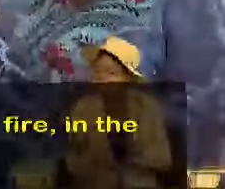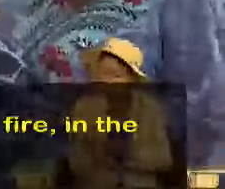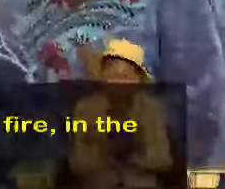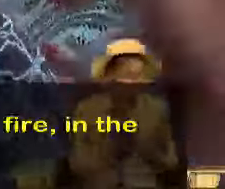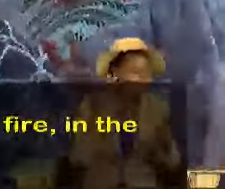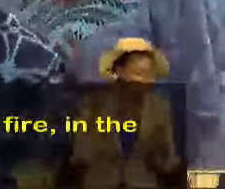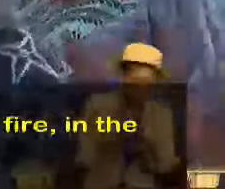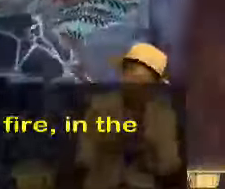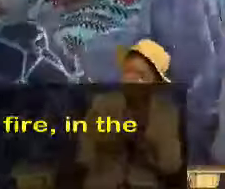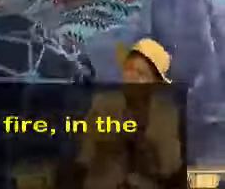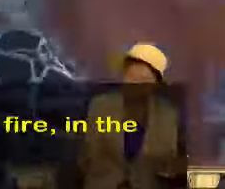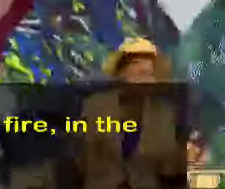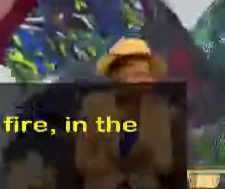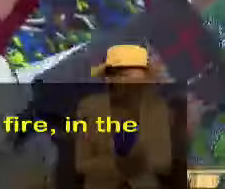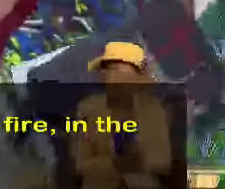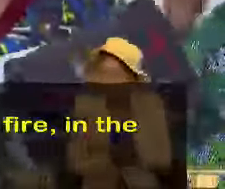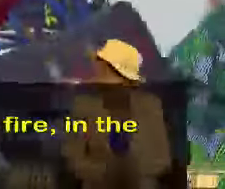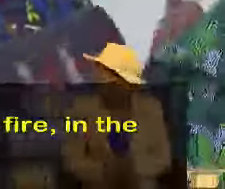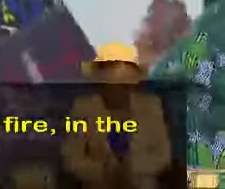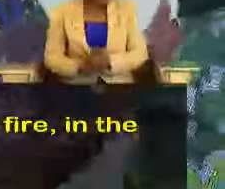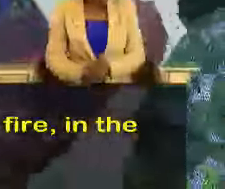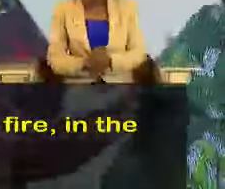let your voice with the loud